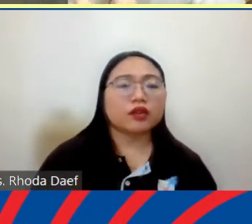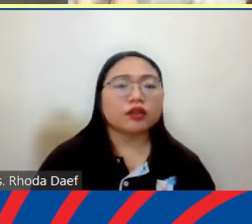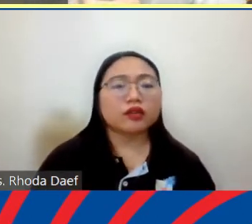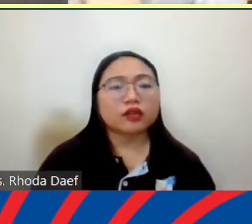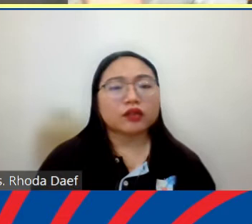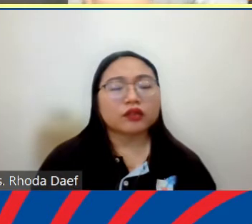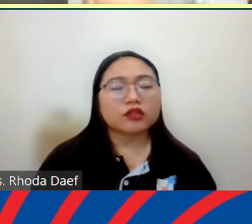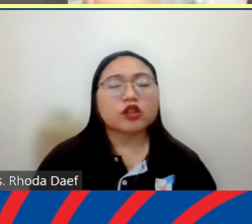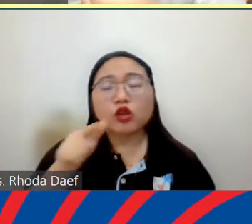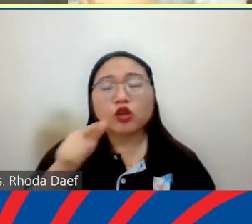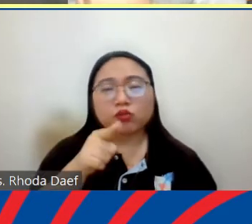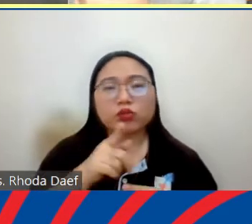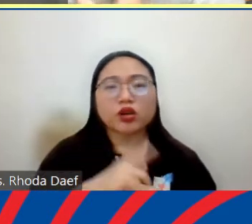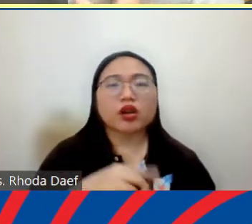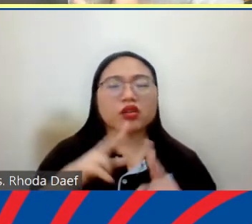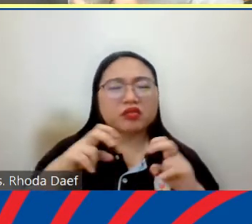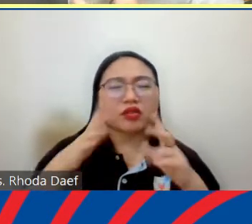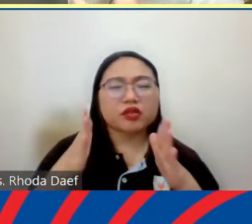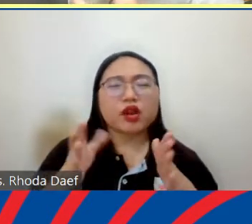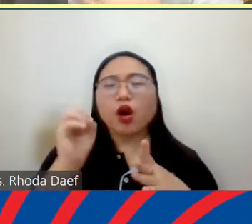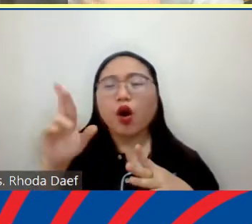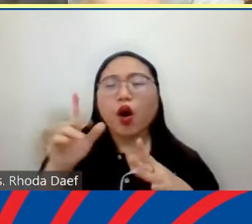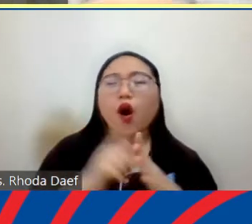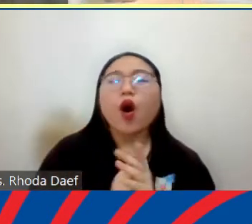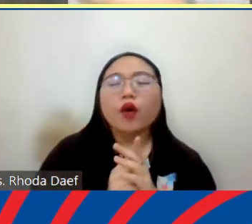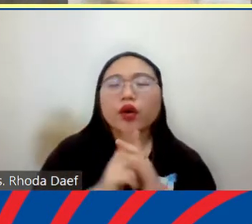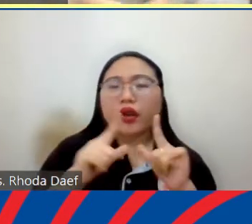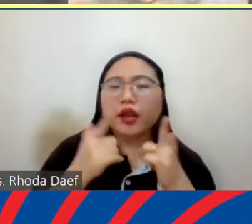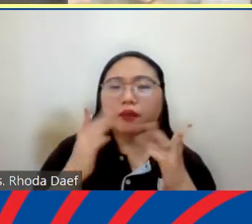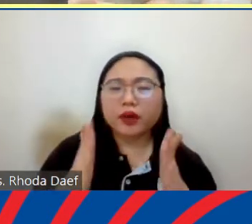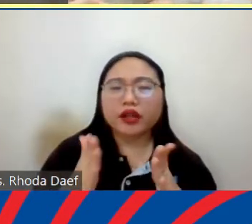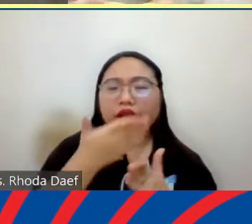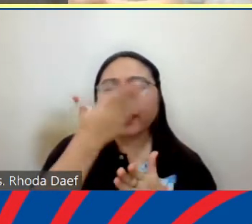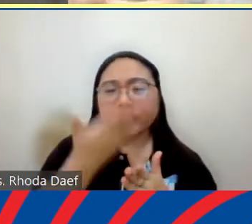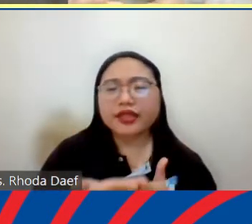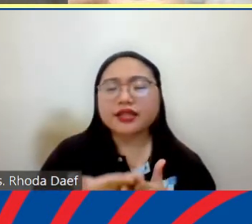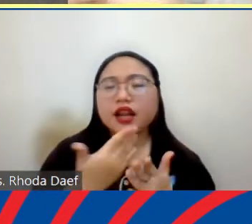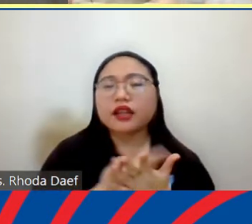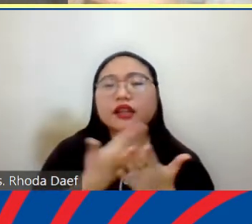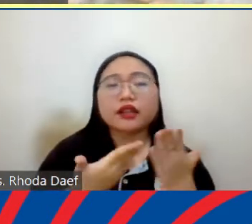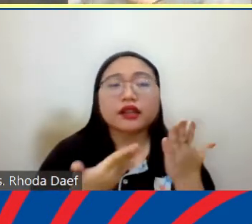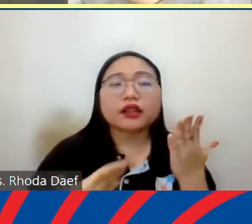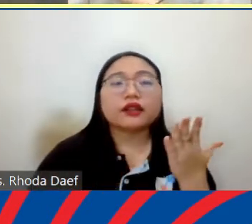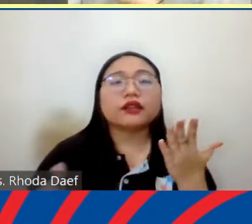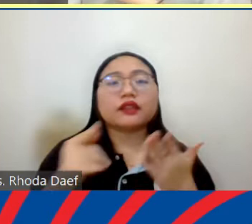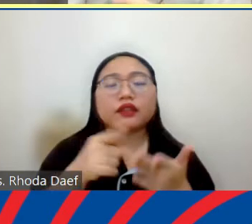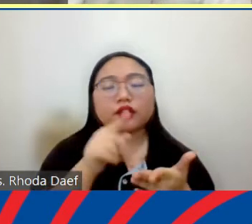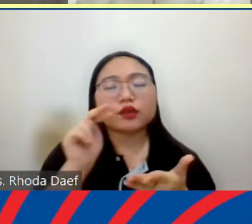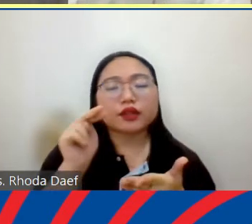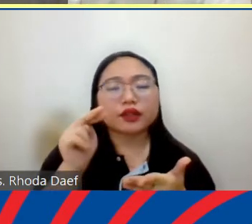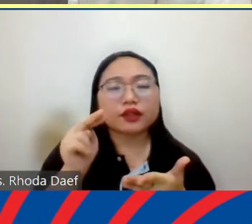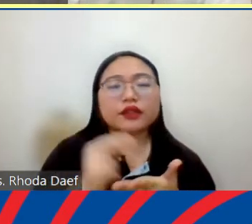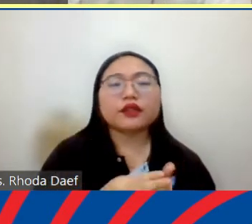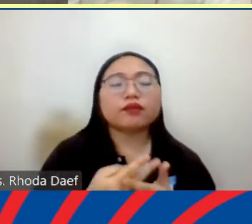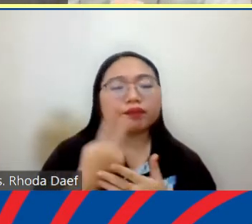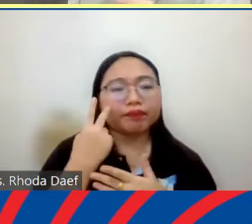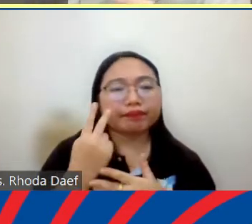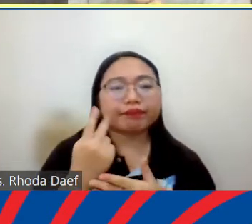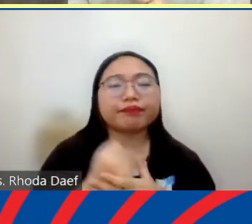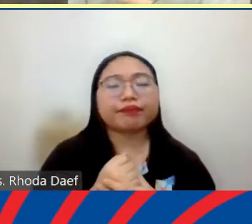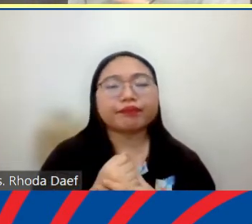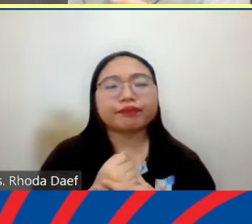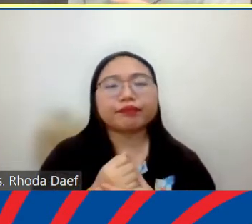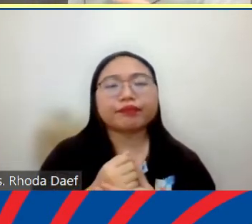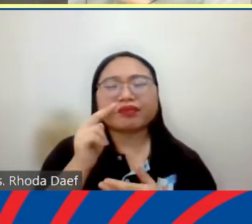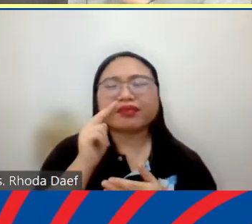a librarian supporting data management services, these are the things that we need to consider right away. Now, we need to ask